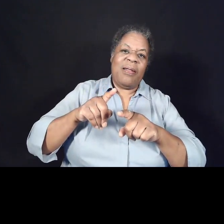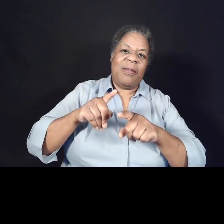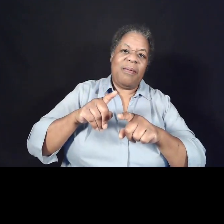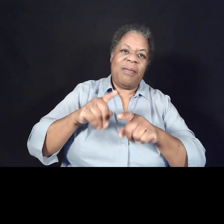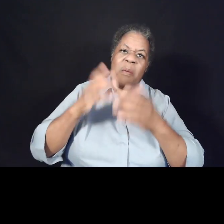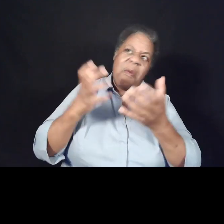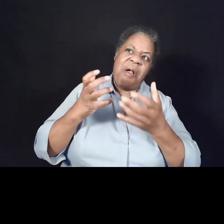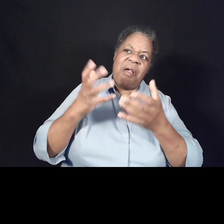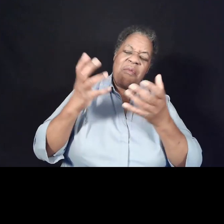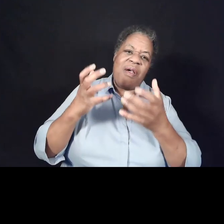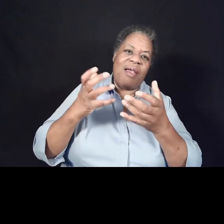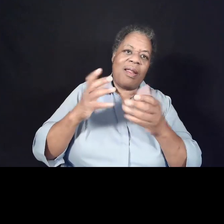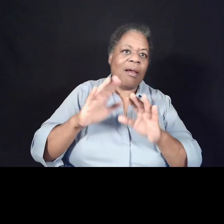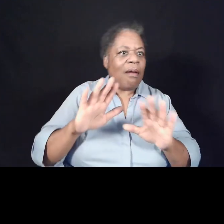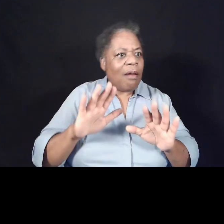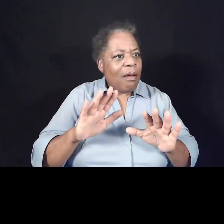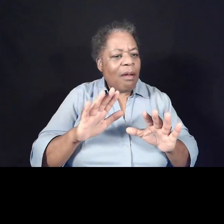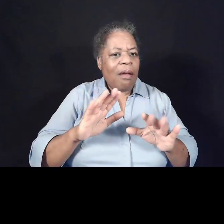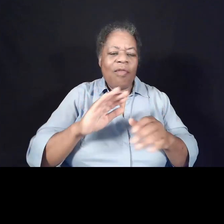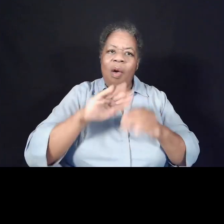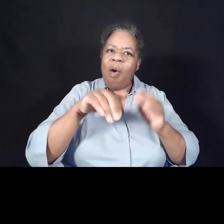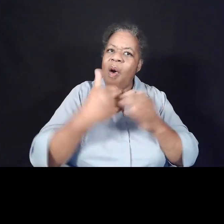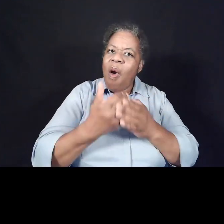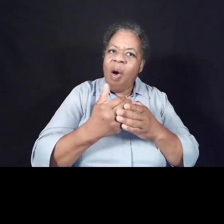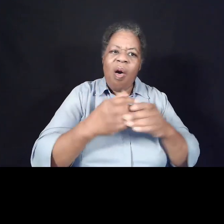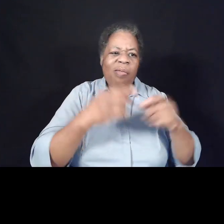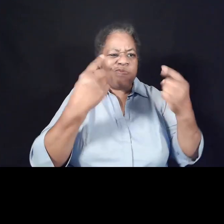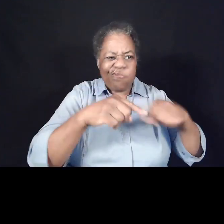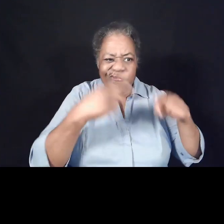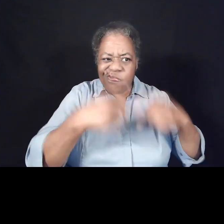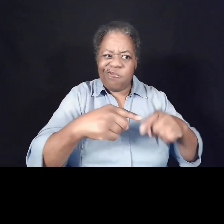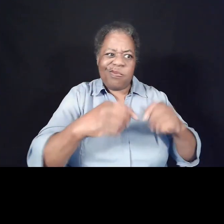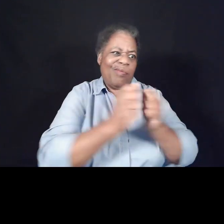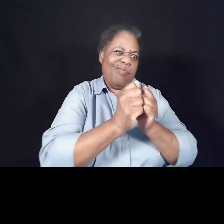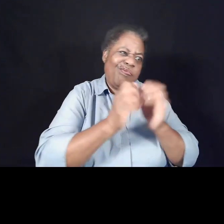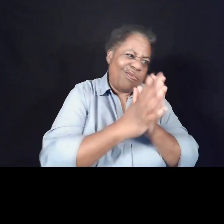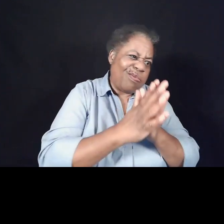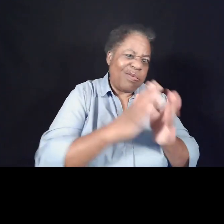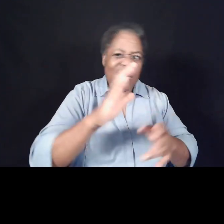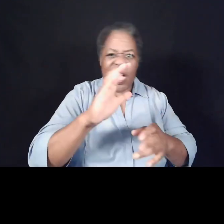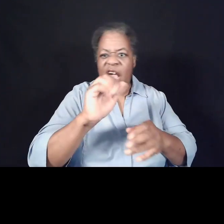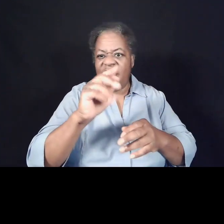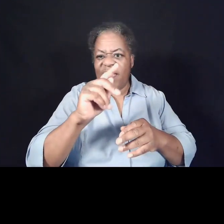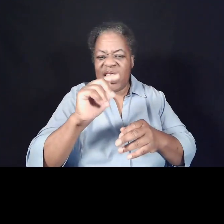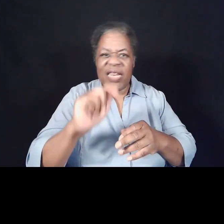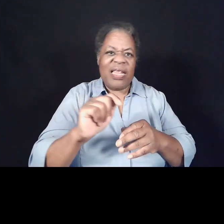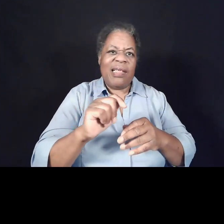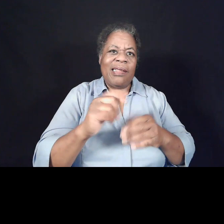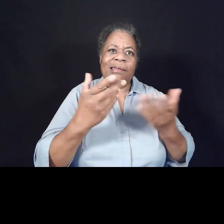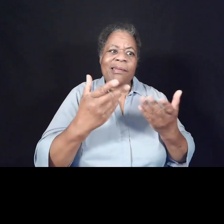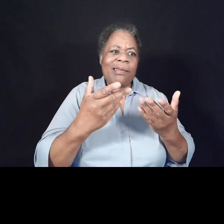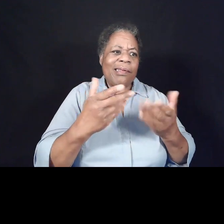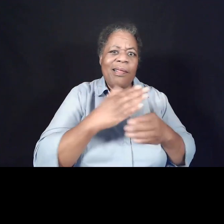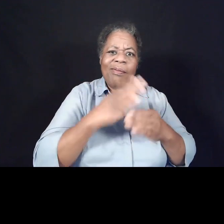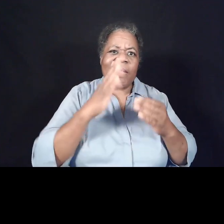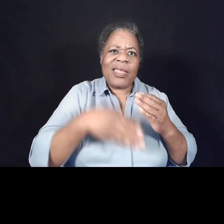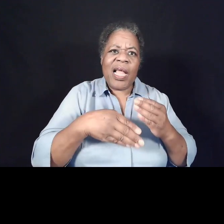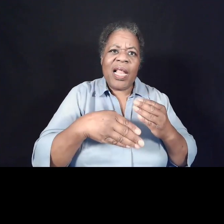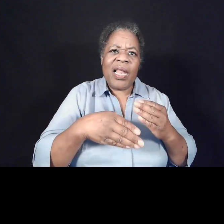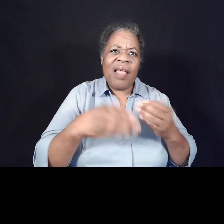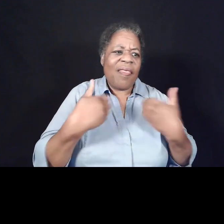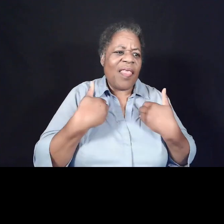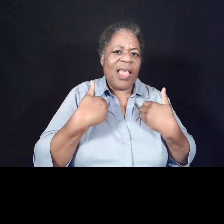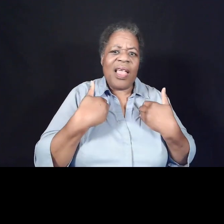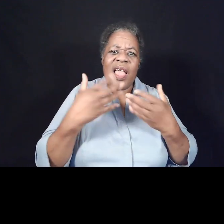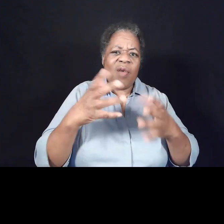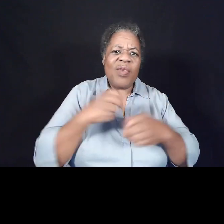So after all that striving and quarreling and coveting, the tragedy is that they ended up with none of the things that